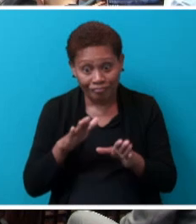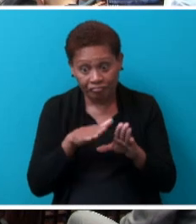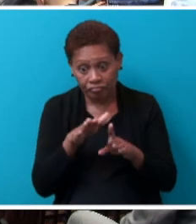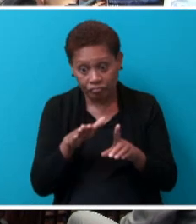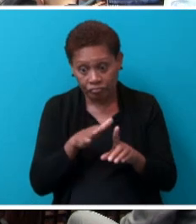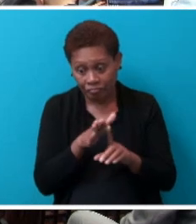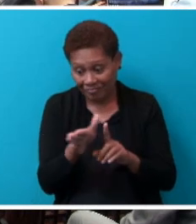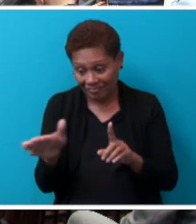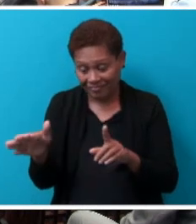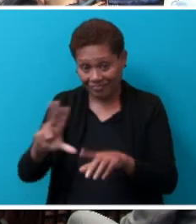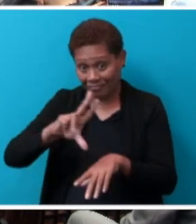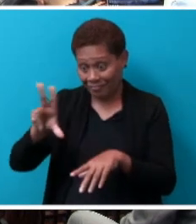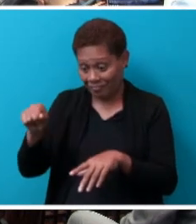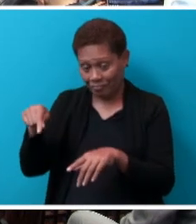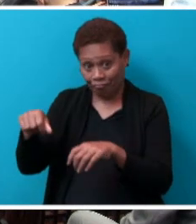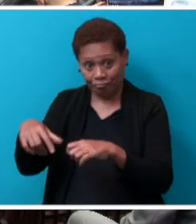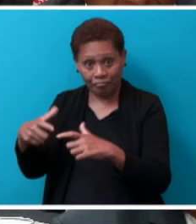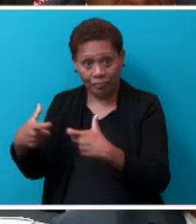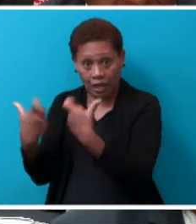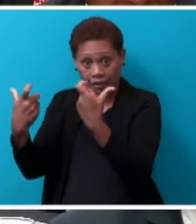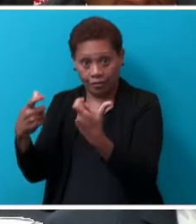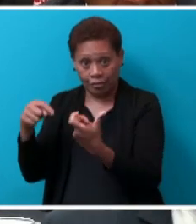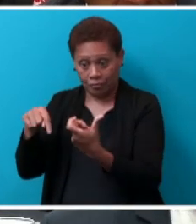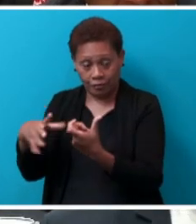Bridge and fell into a creek.